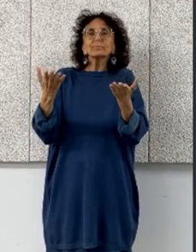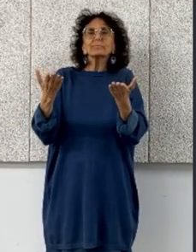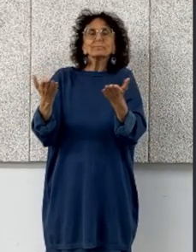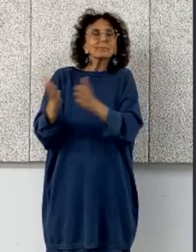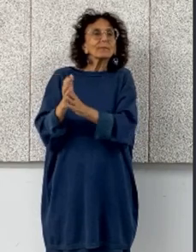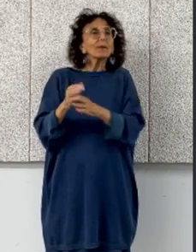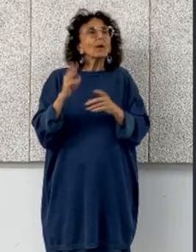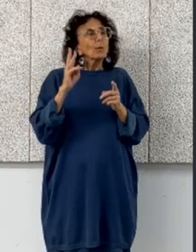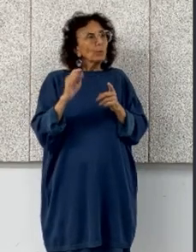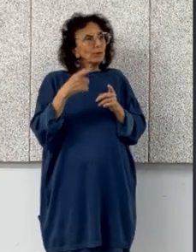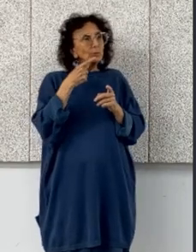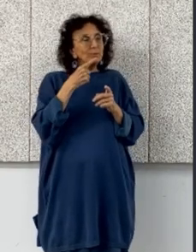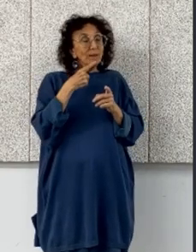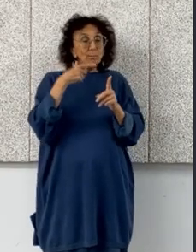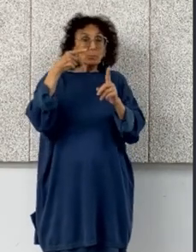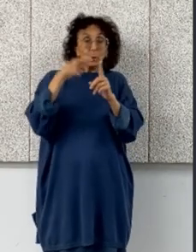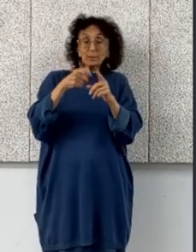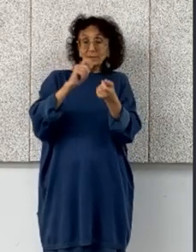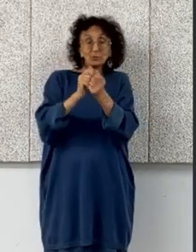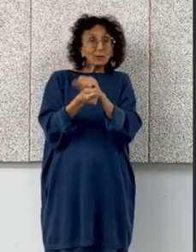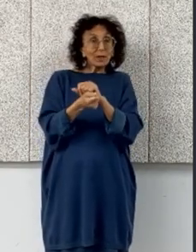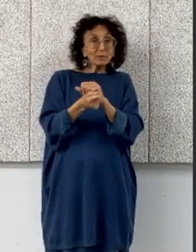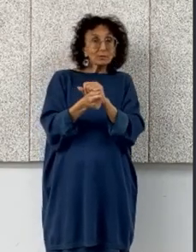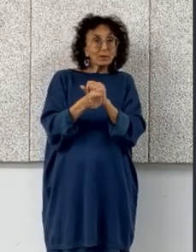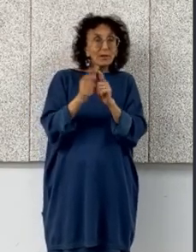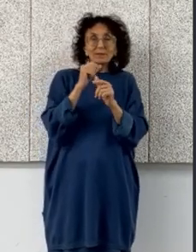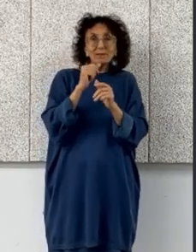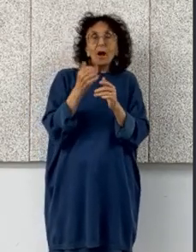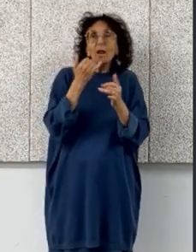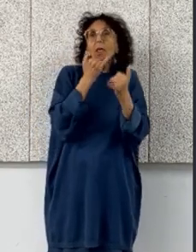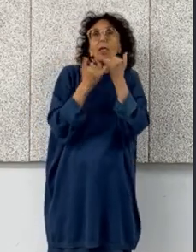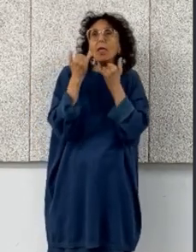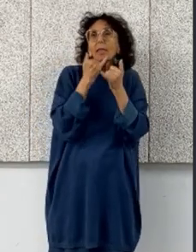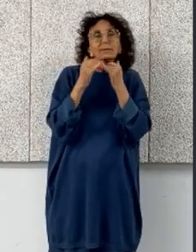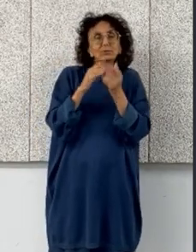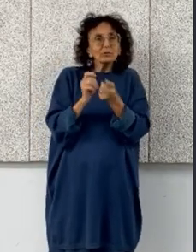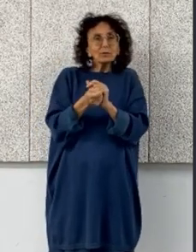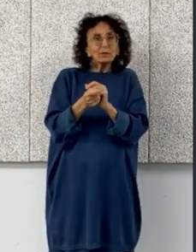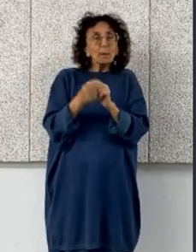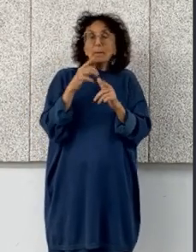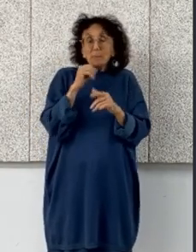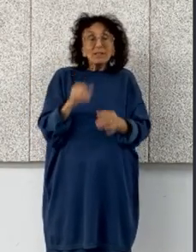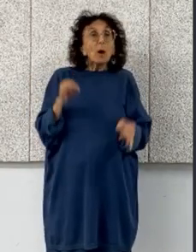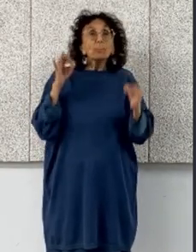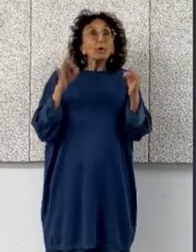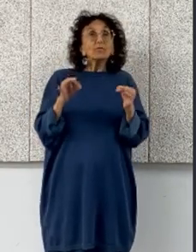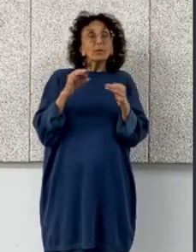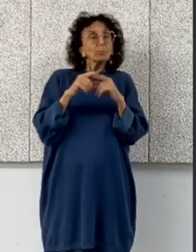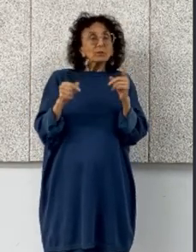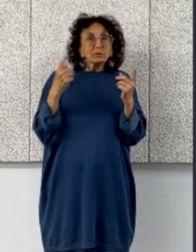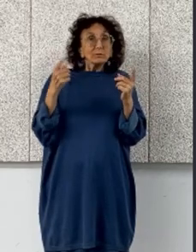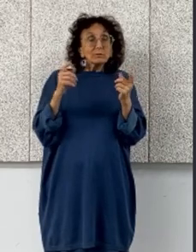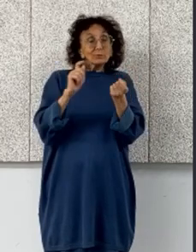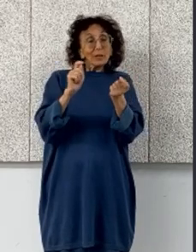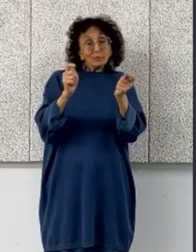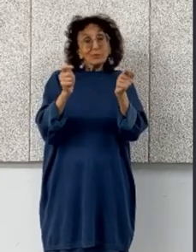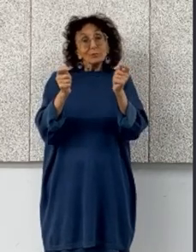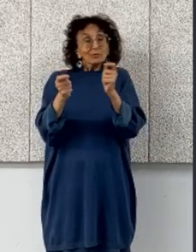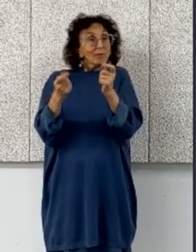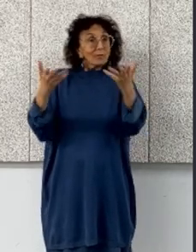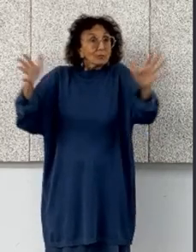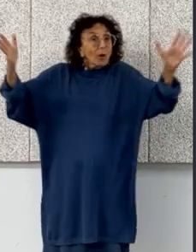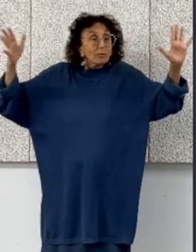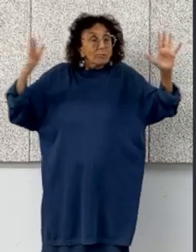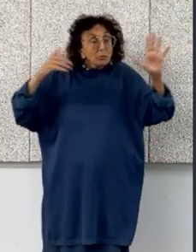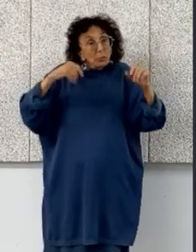how it's change, it's not a flaw. Even if things are breaking, it's not a flaw, it's just changing.